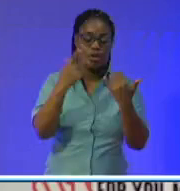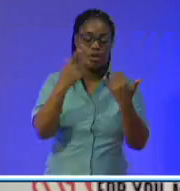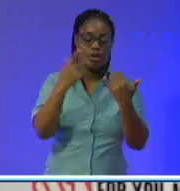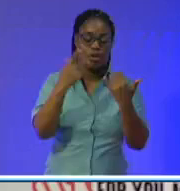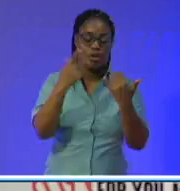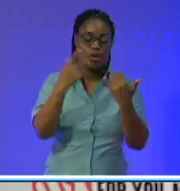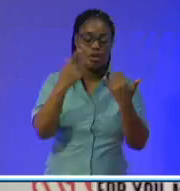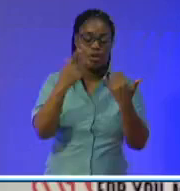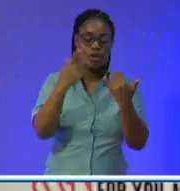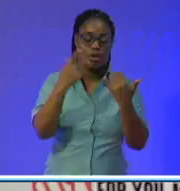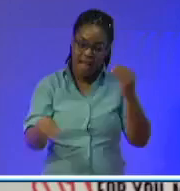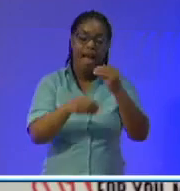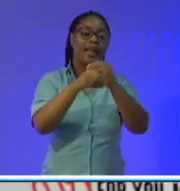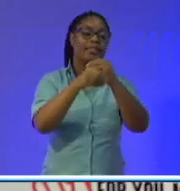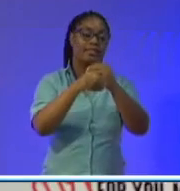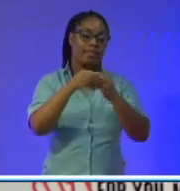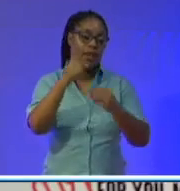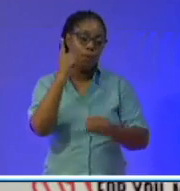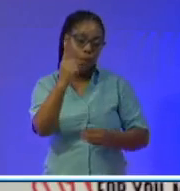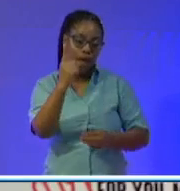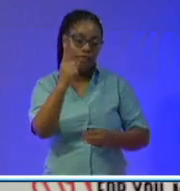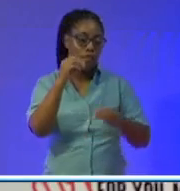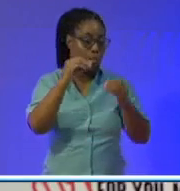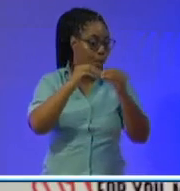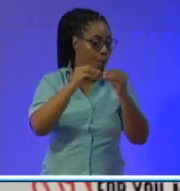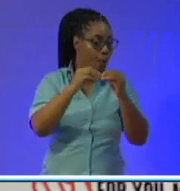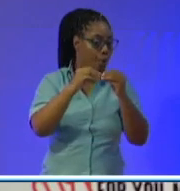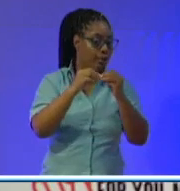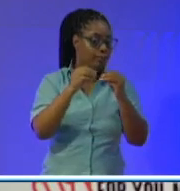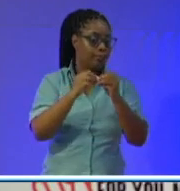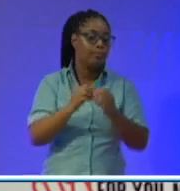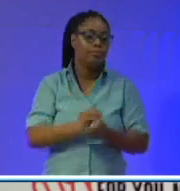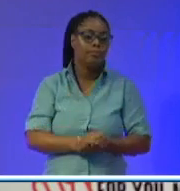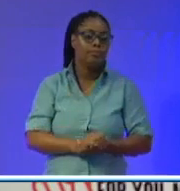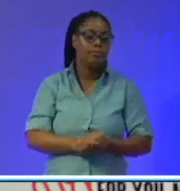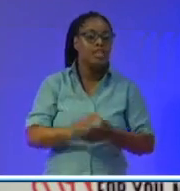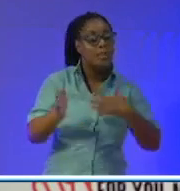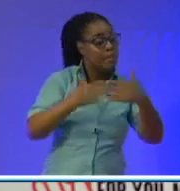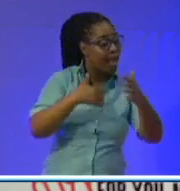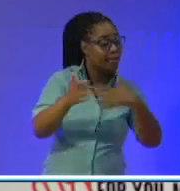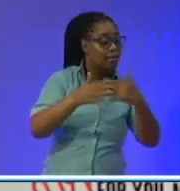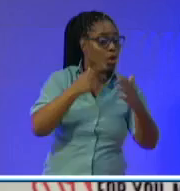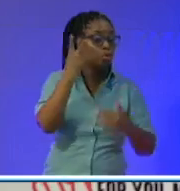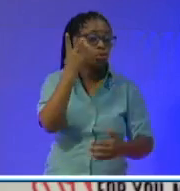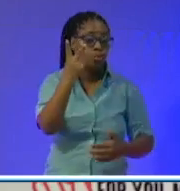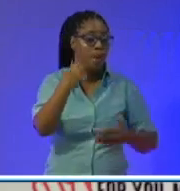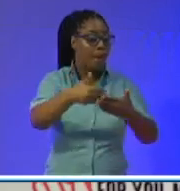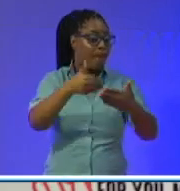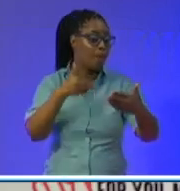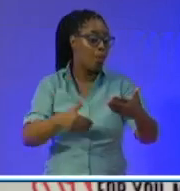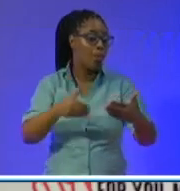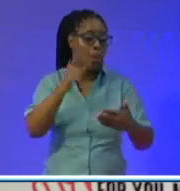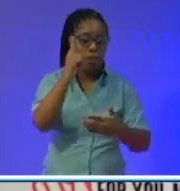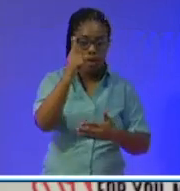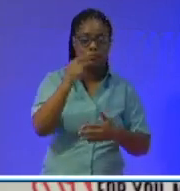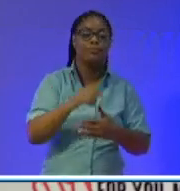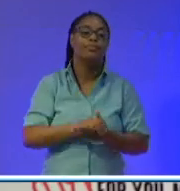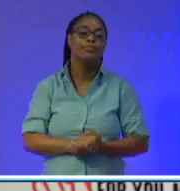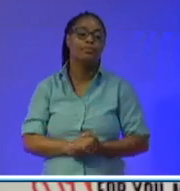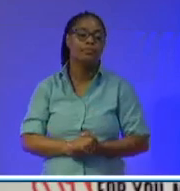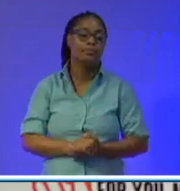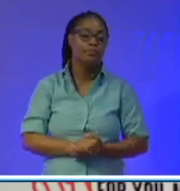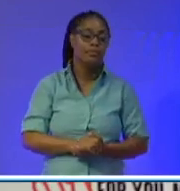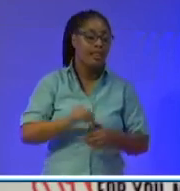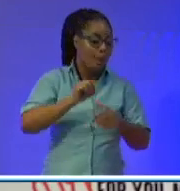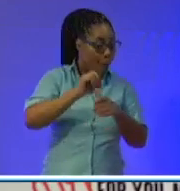which could be a third dose if you got a two-dose regime, or a second additional dose if you